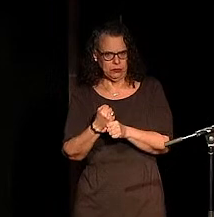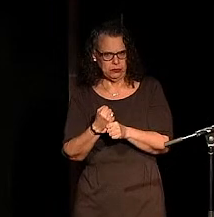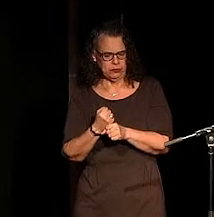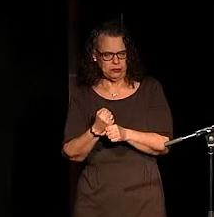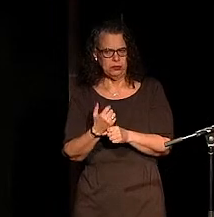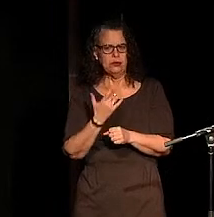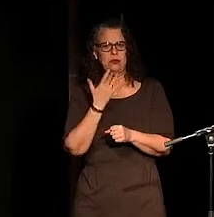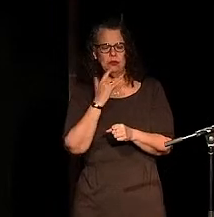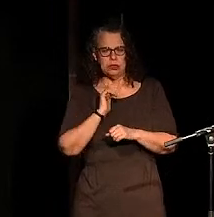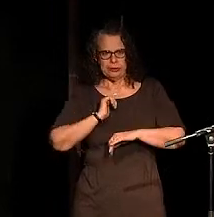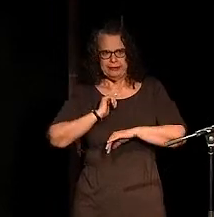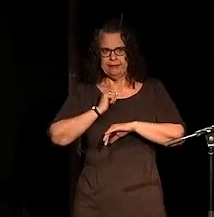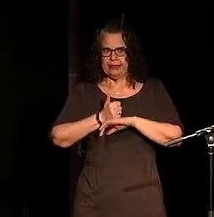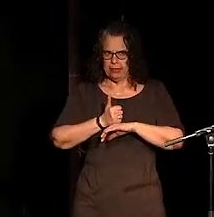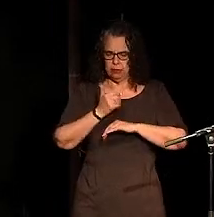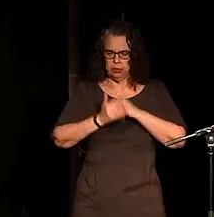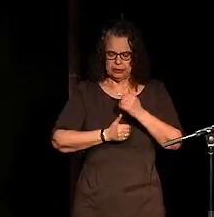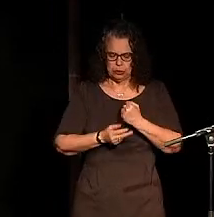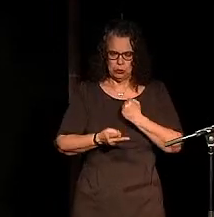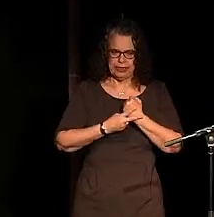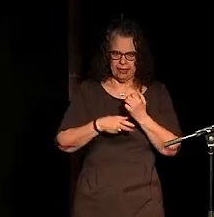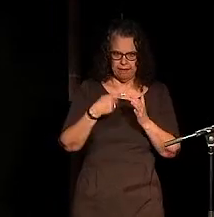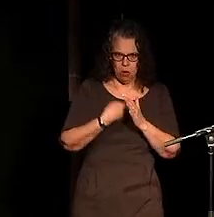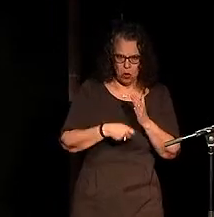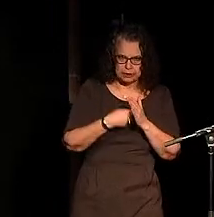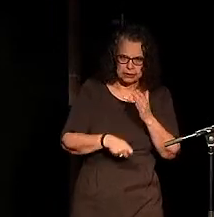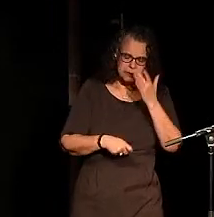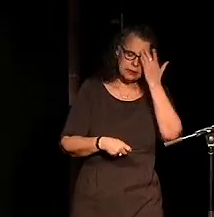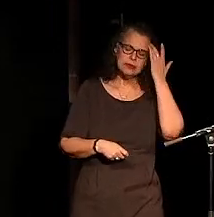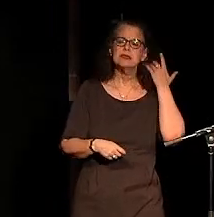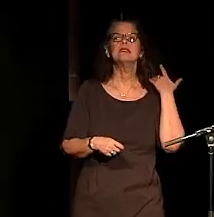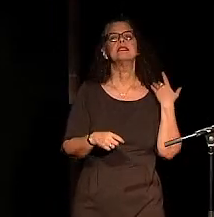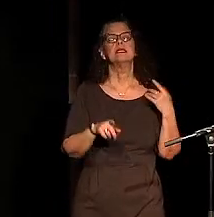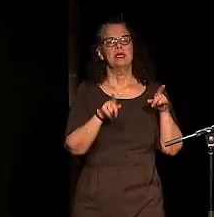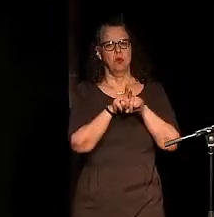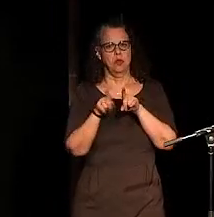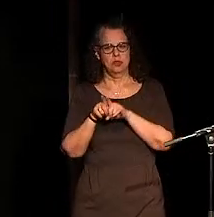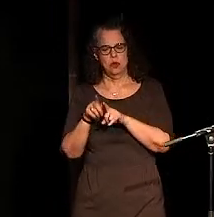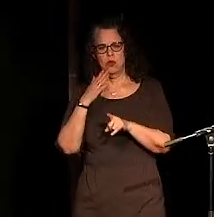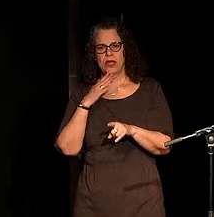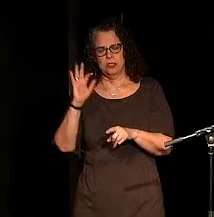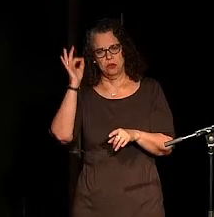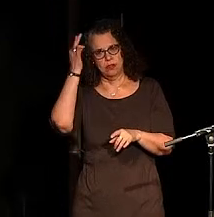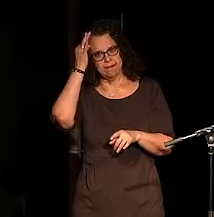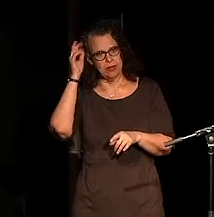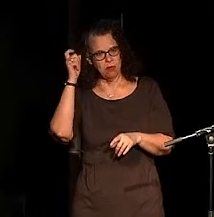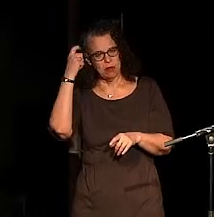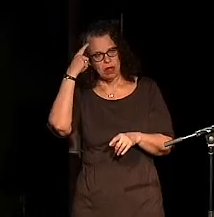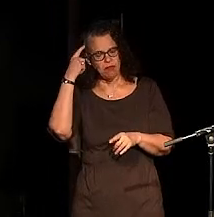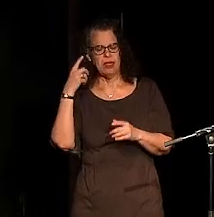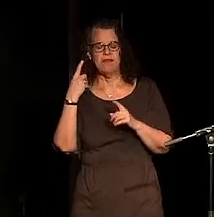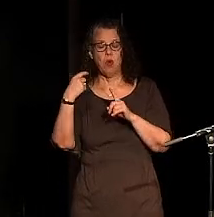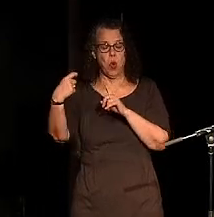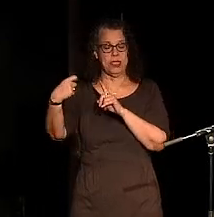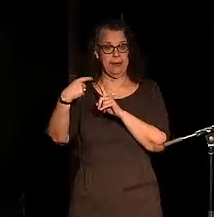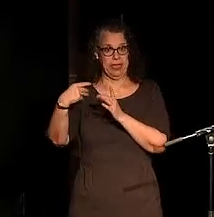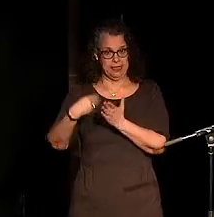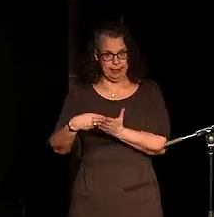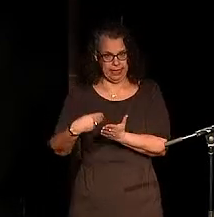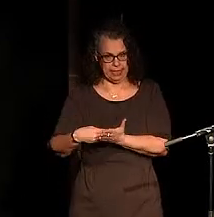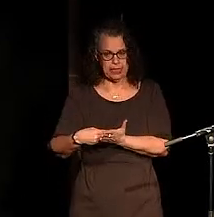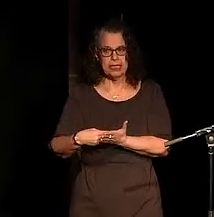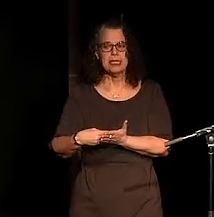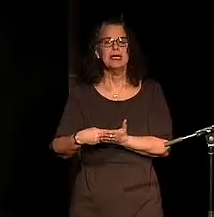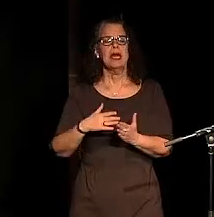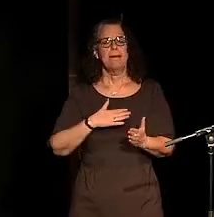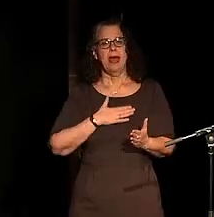measures we put in place in saving costs, and also thanks to federal government for the stimulus funds. I'm happy to tell